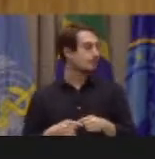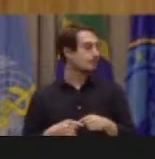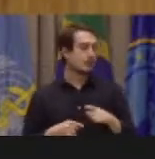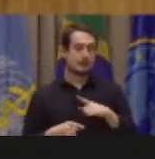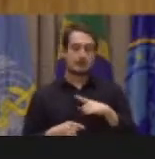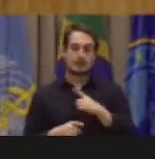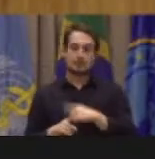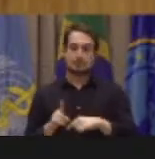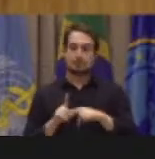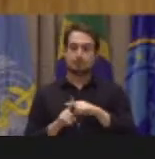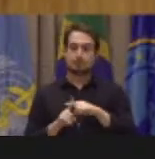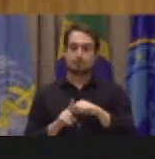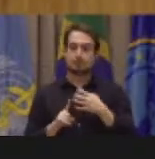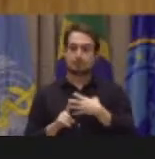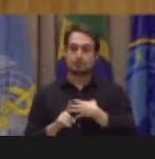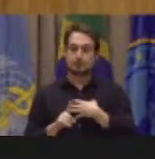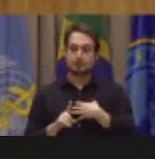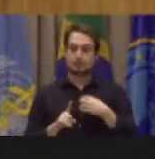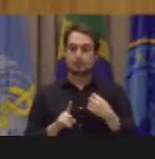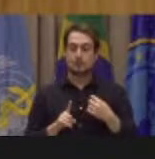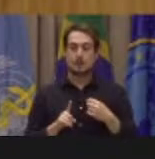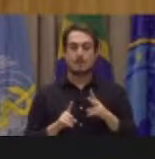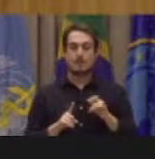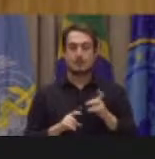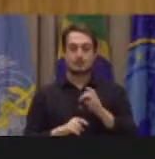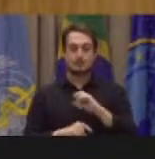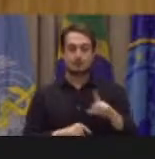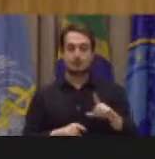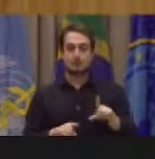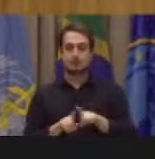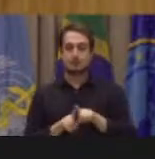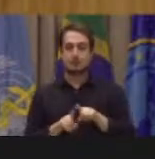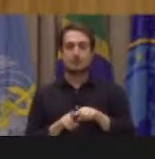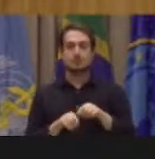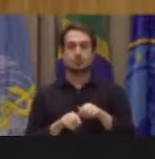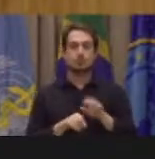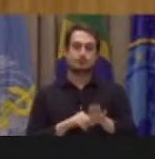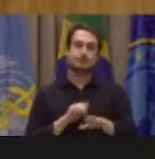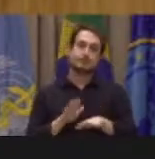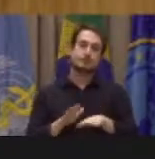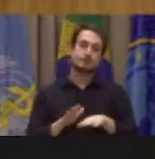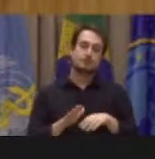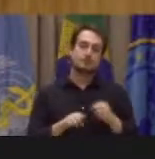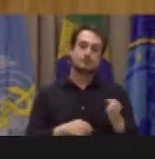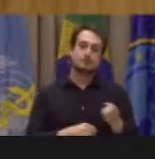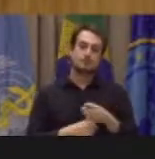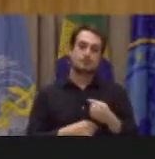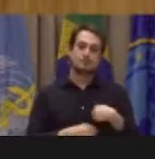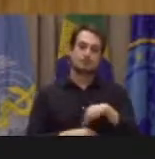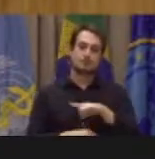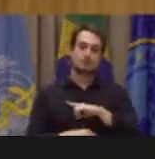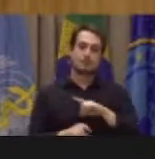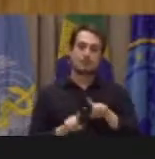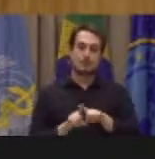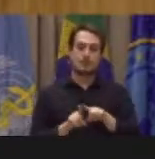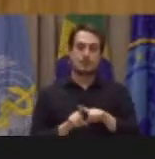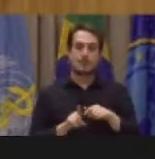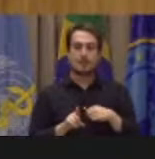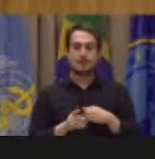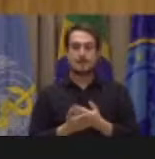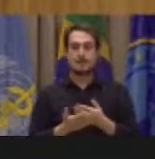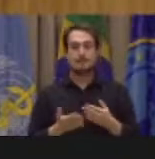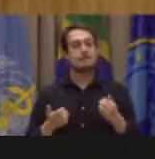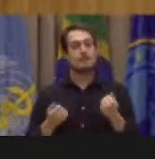we're like the virtual knife cutting through the forest, almost like